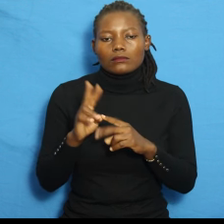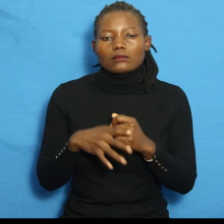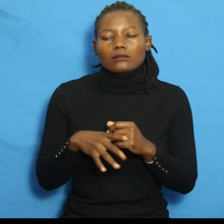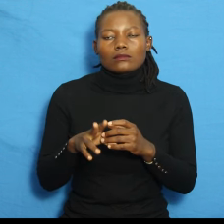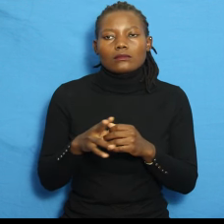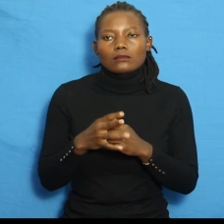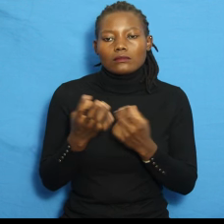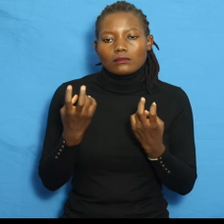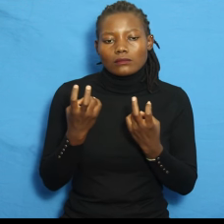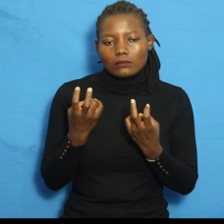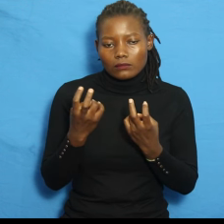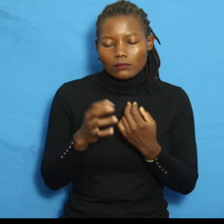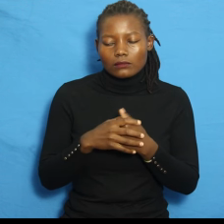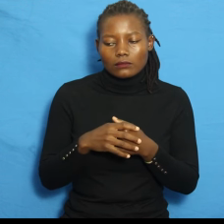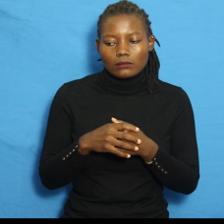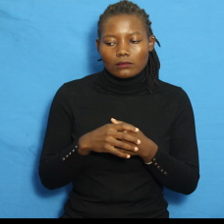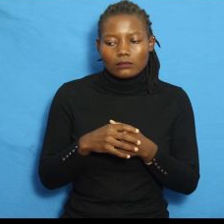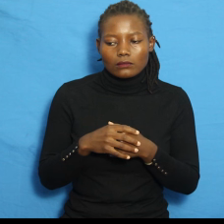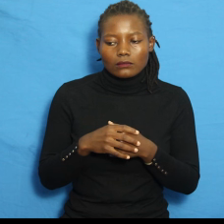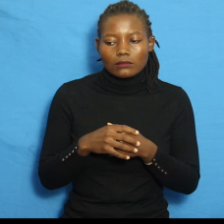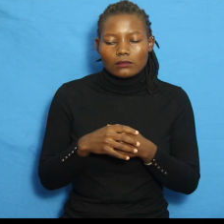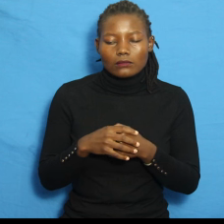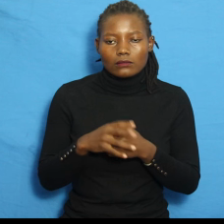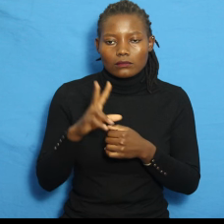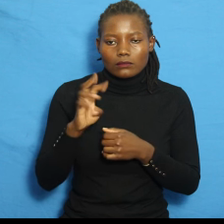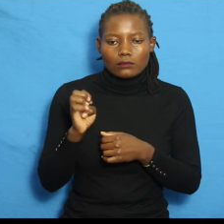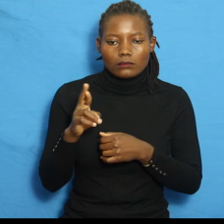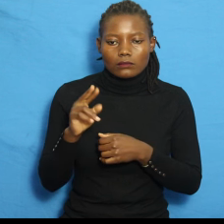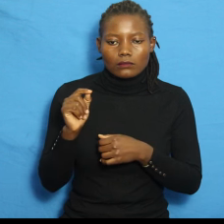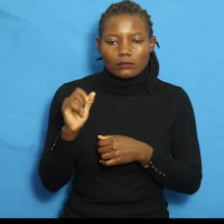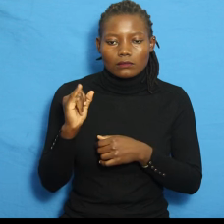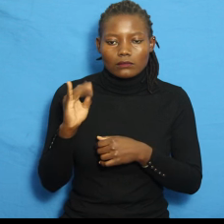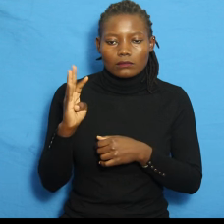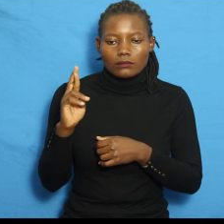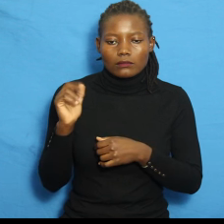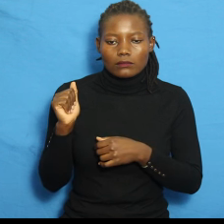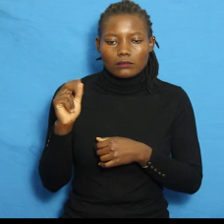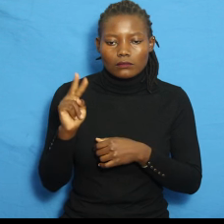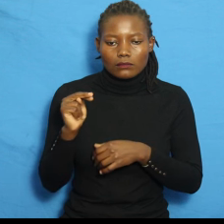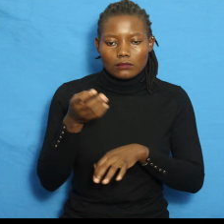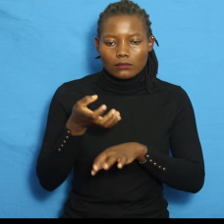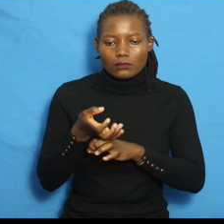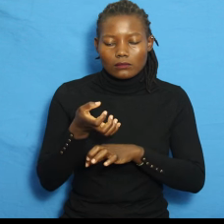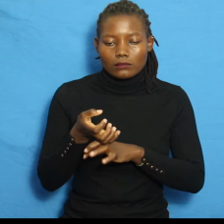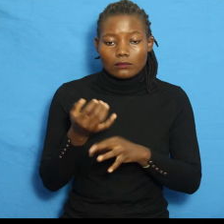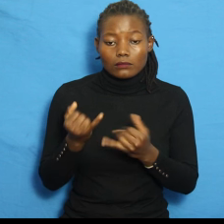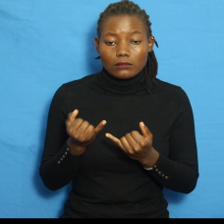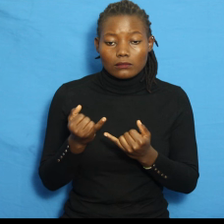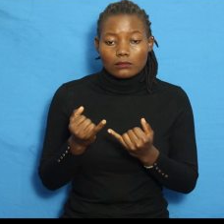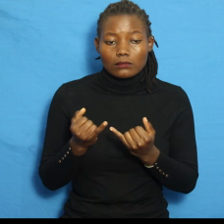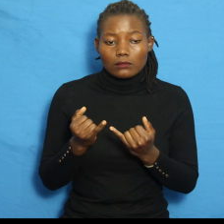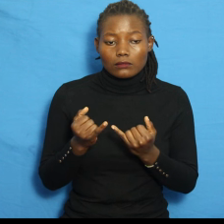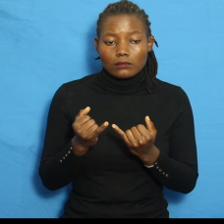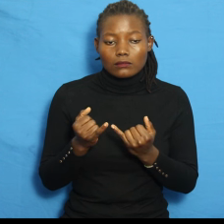backbone, the vertebral column, and we have the vertebral bones. Now, the